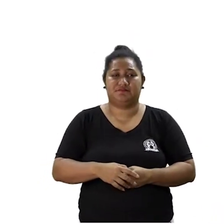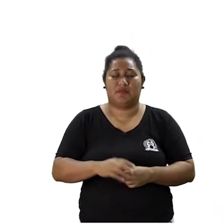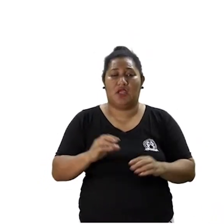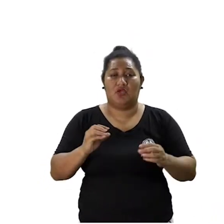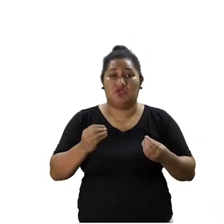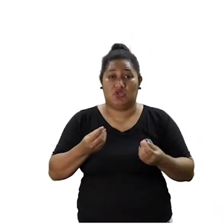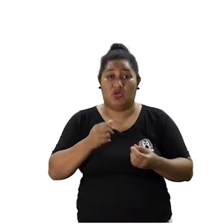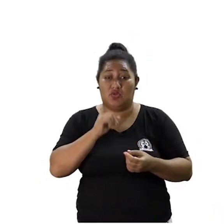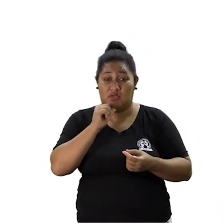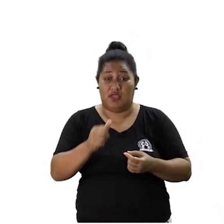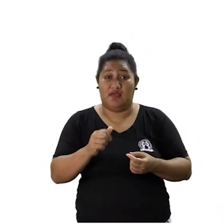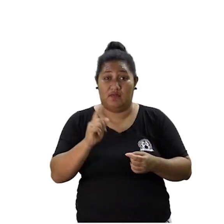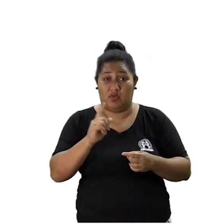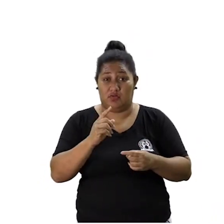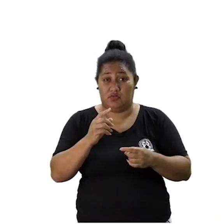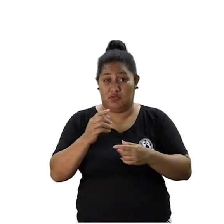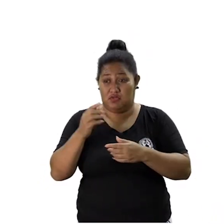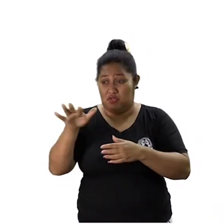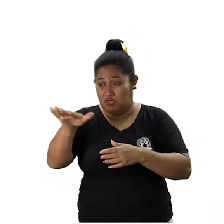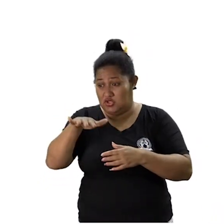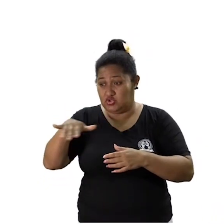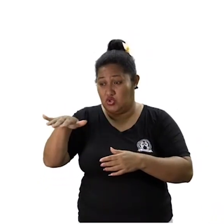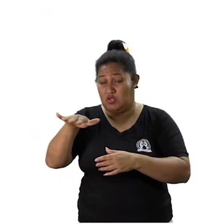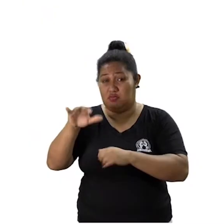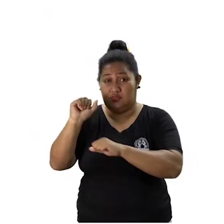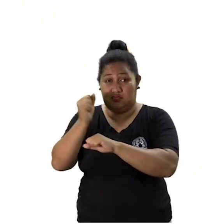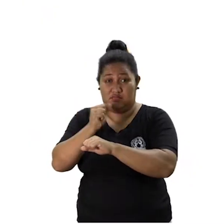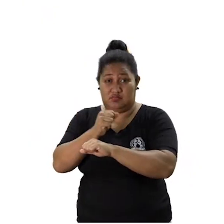So, o mele le inshore marine ecosystem,